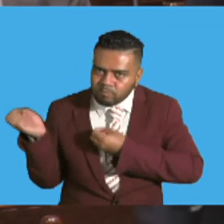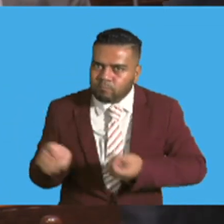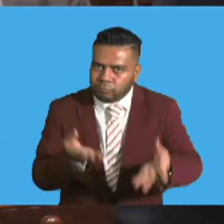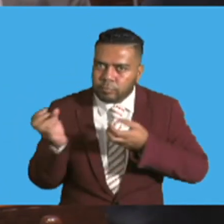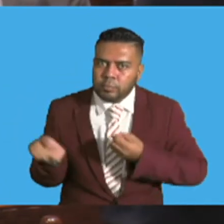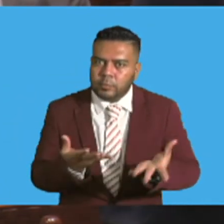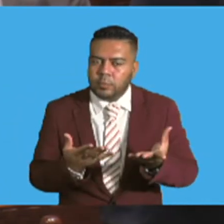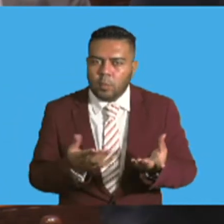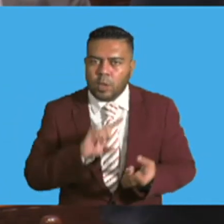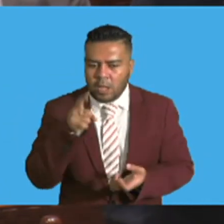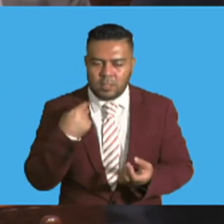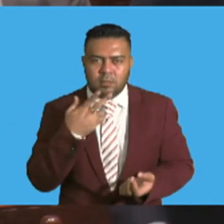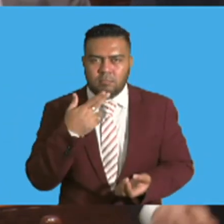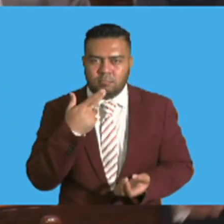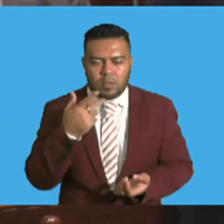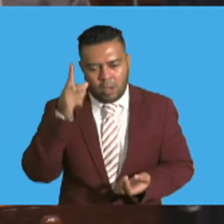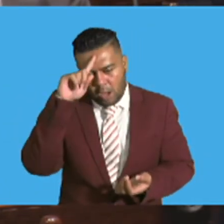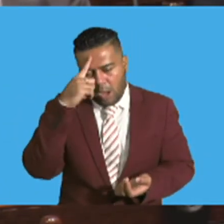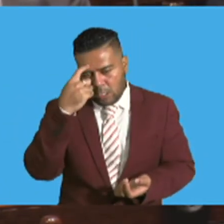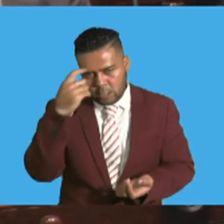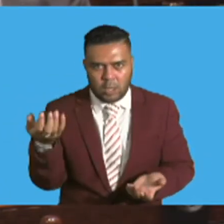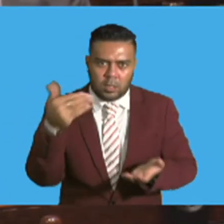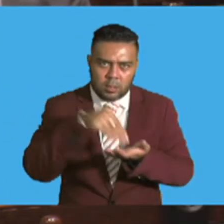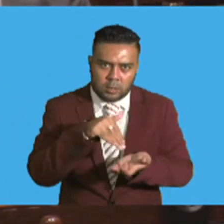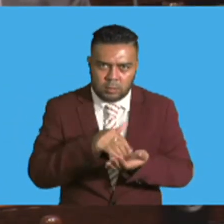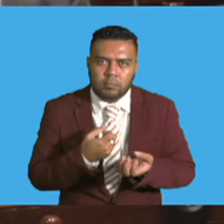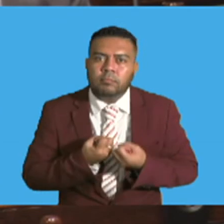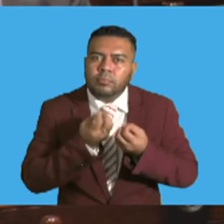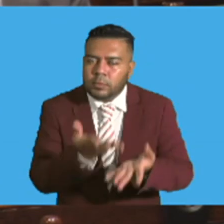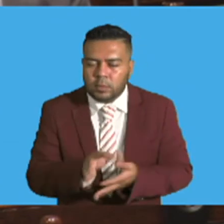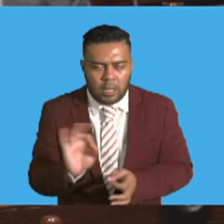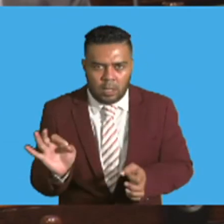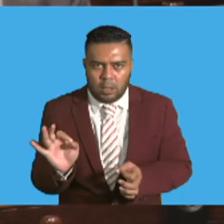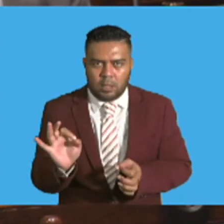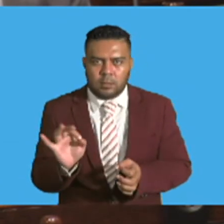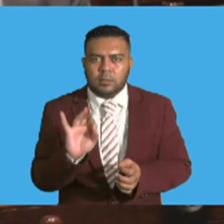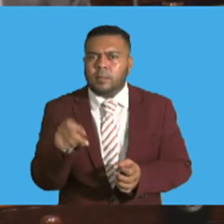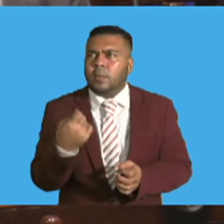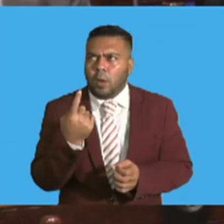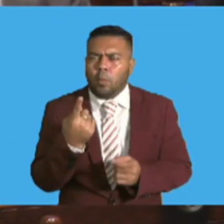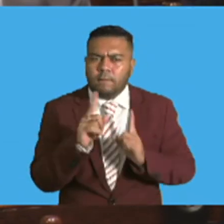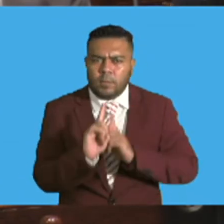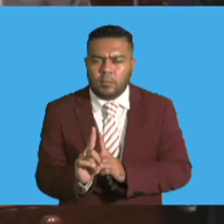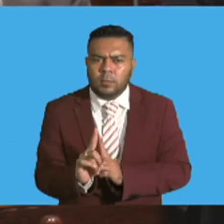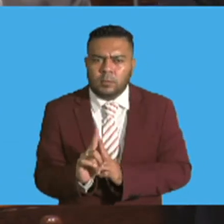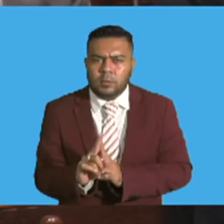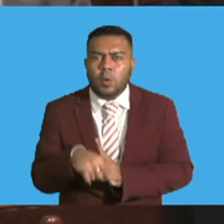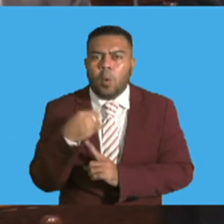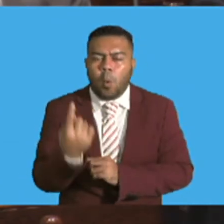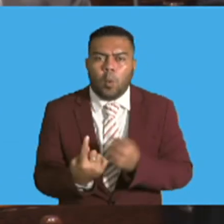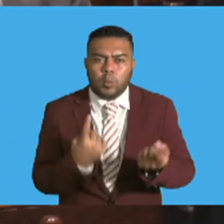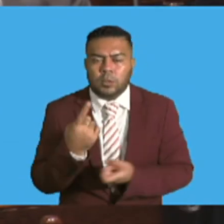sir, I think again, there's a false notion of compliance. They say that compliance is only if